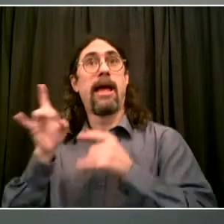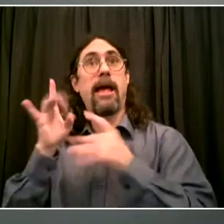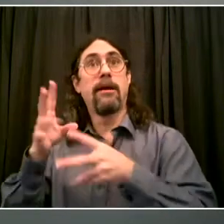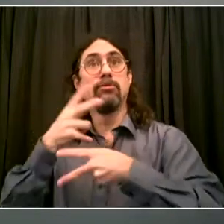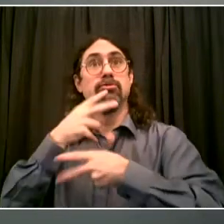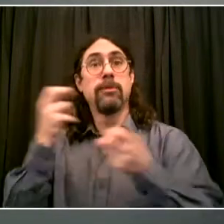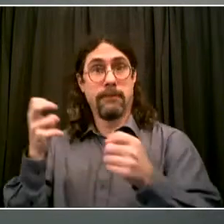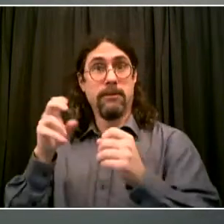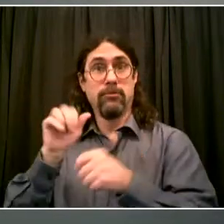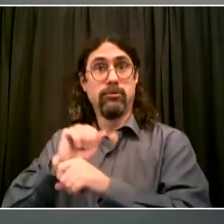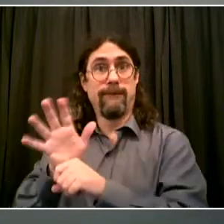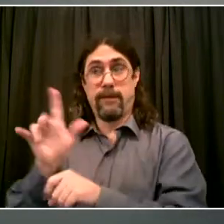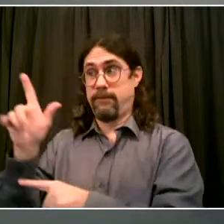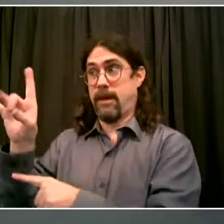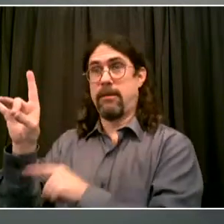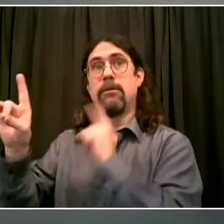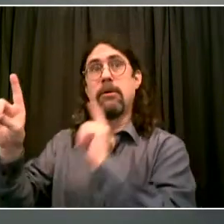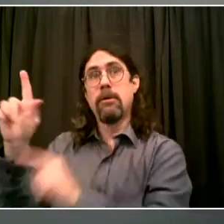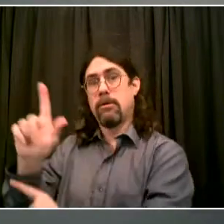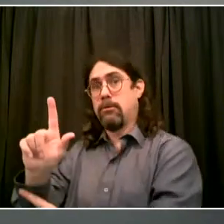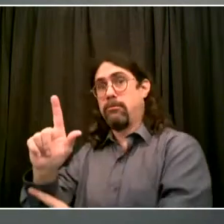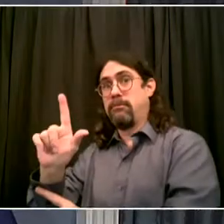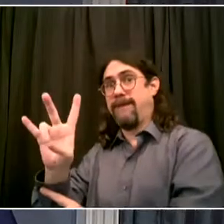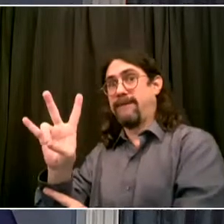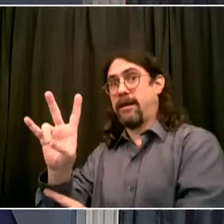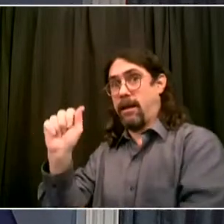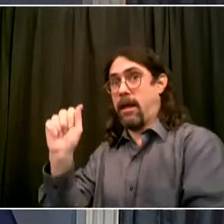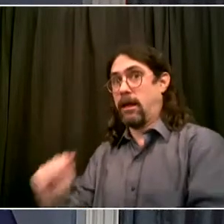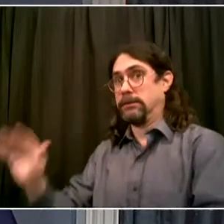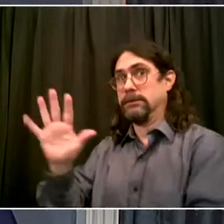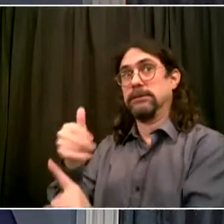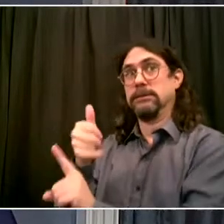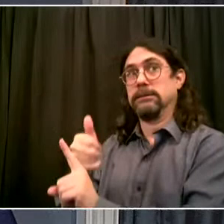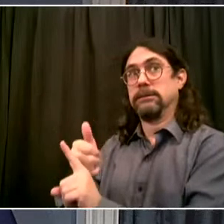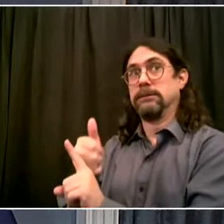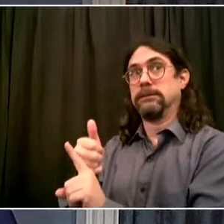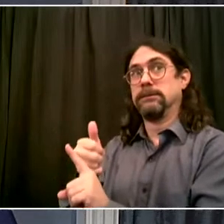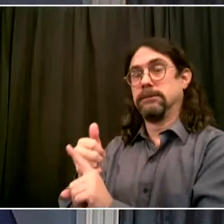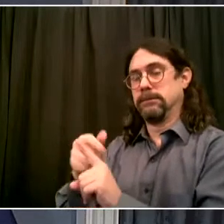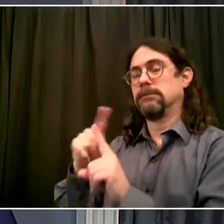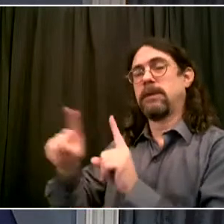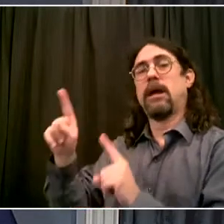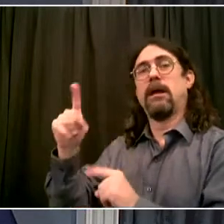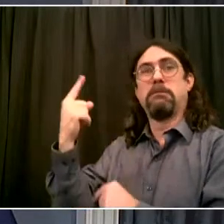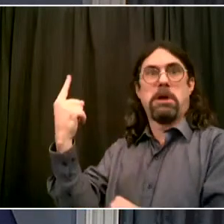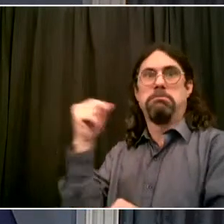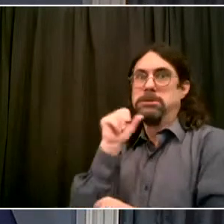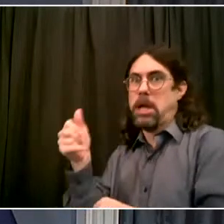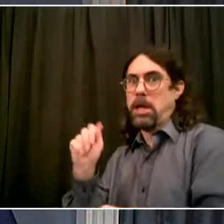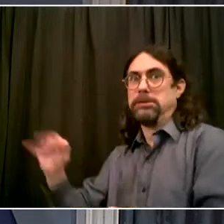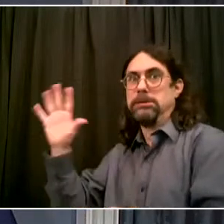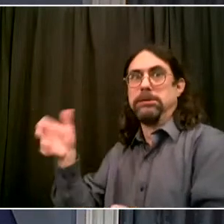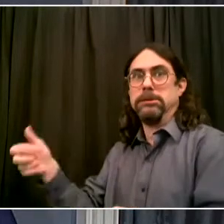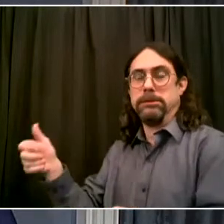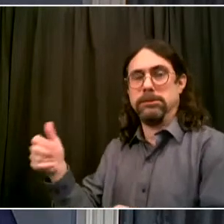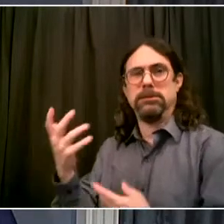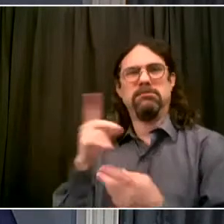COVID, that would be considered a COVID hate crime. Thank you. Go ahead, Sean. Yeah, thanks for